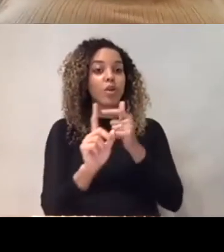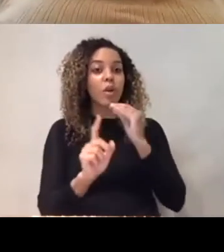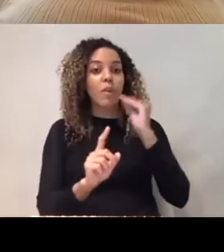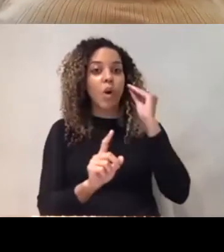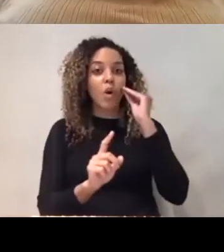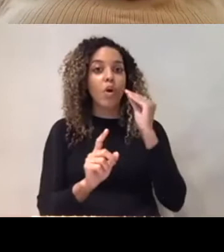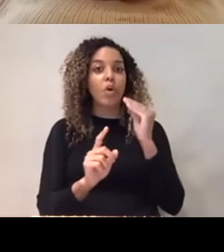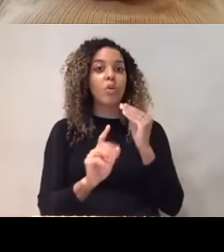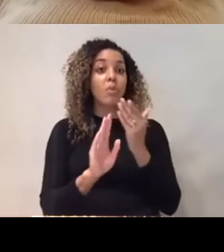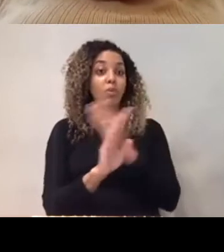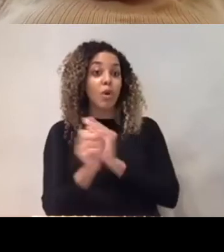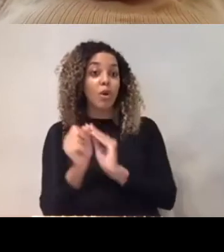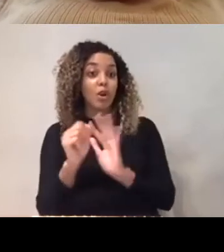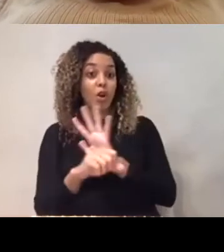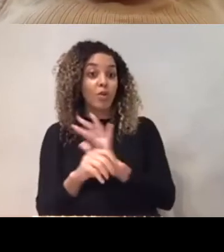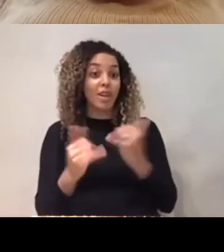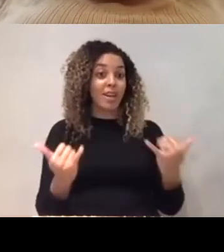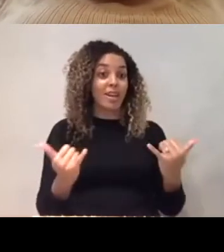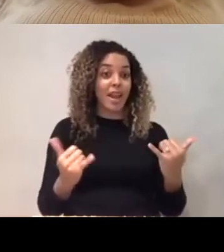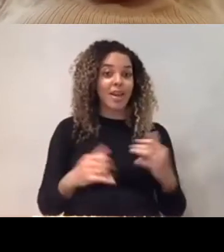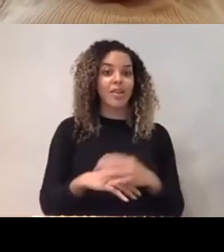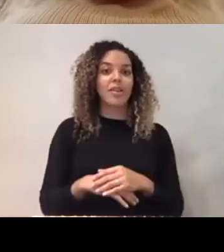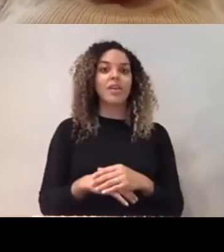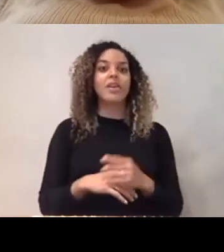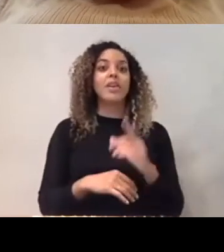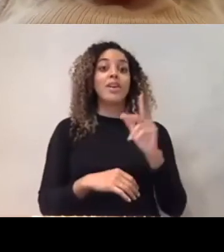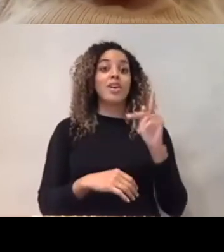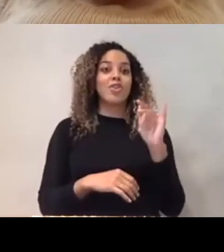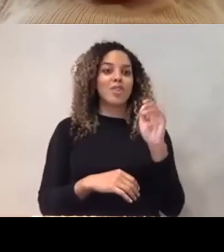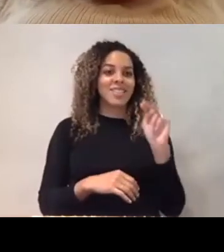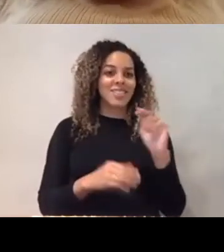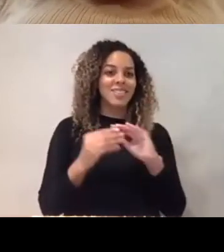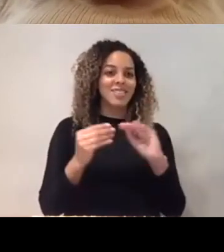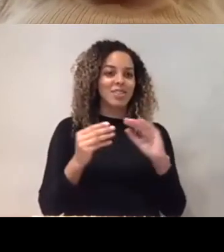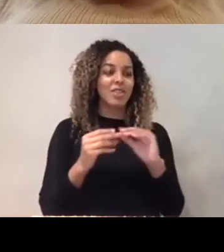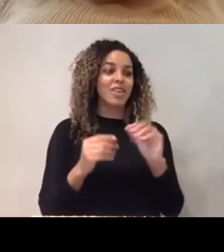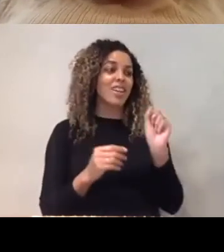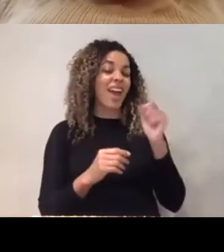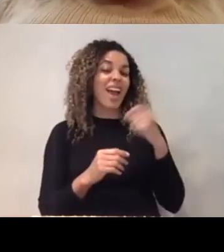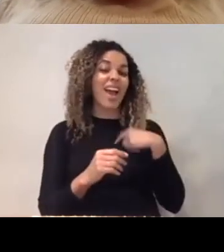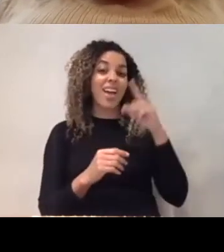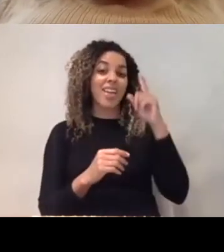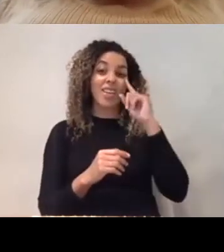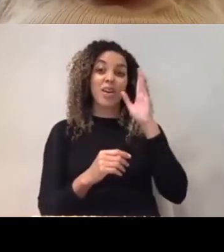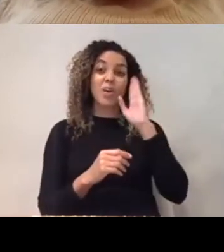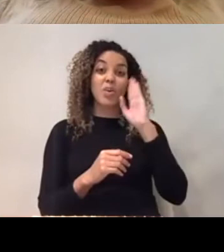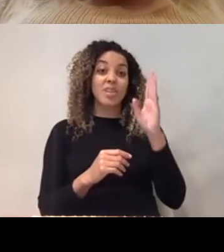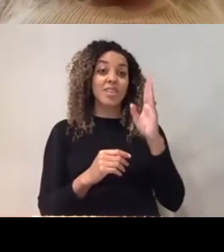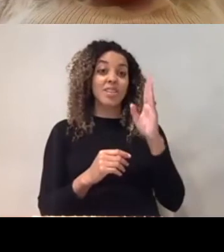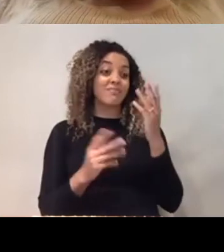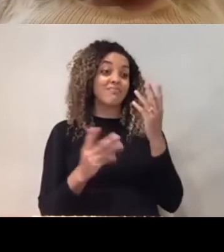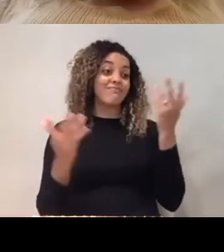I think the thing that we're going to see is this continues for however long this continues.